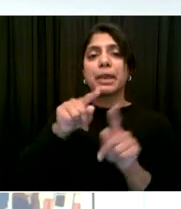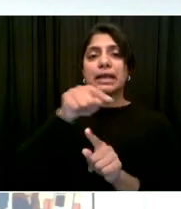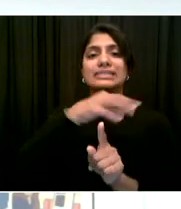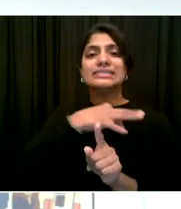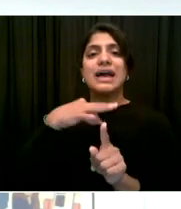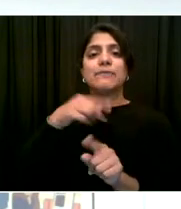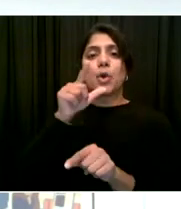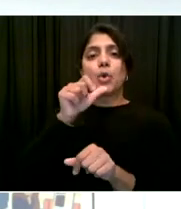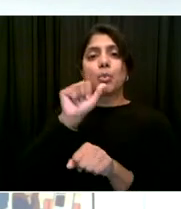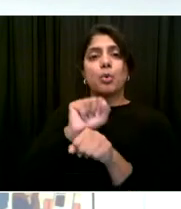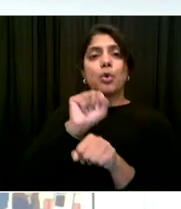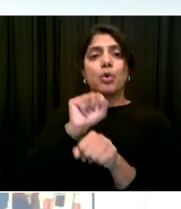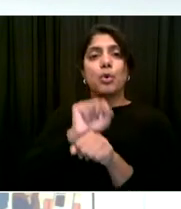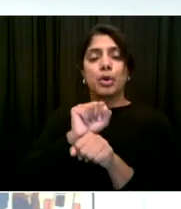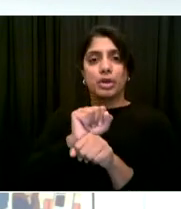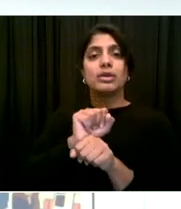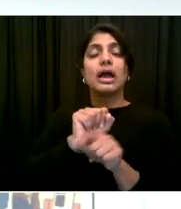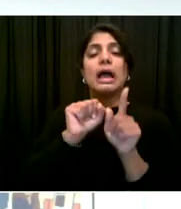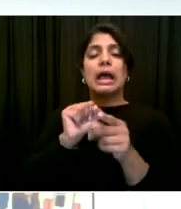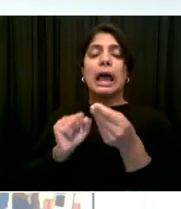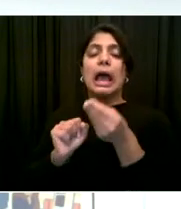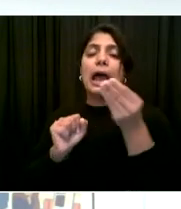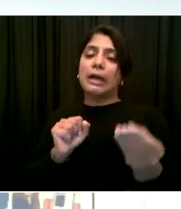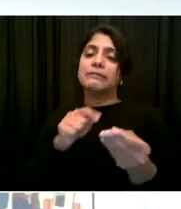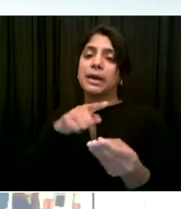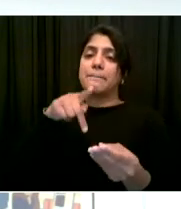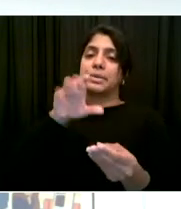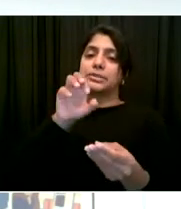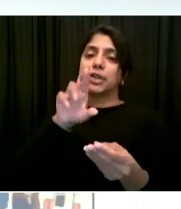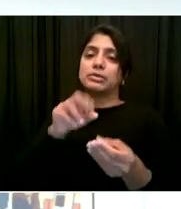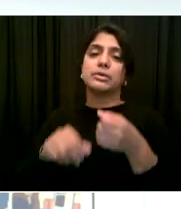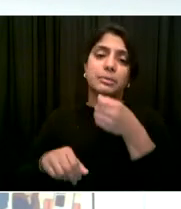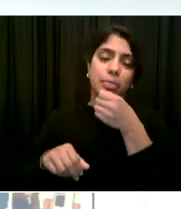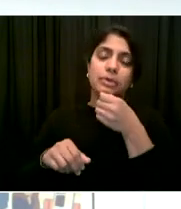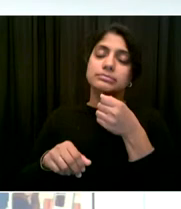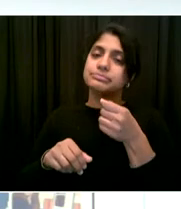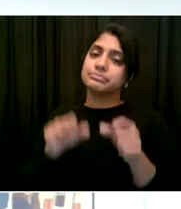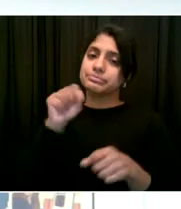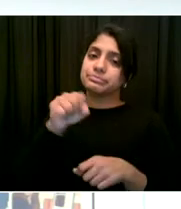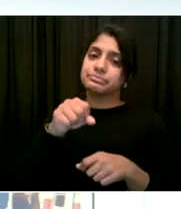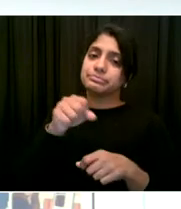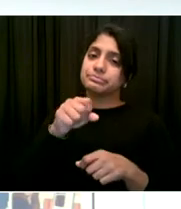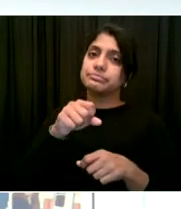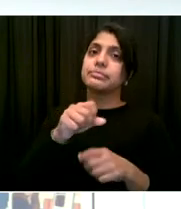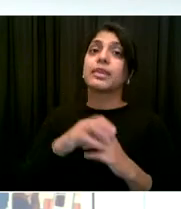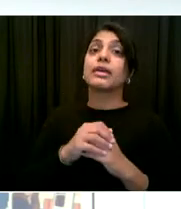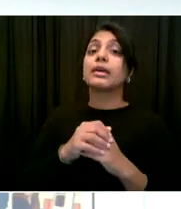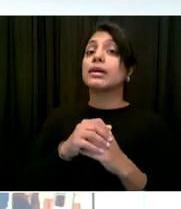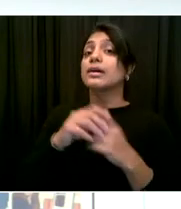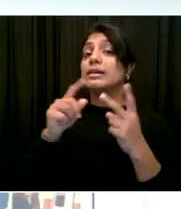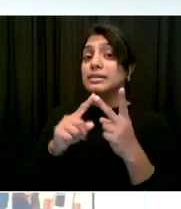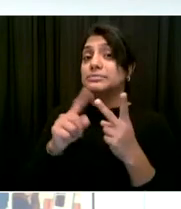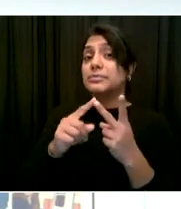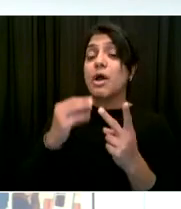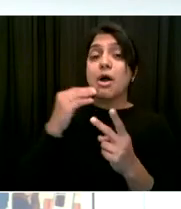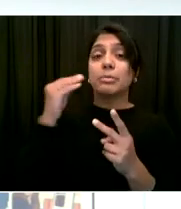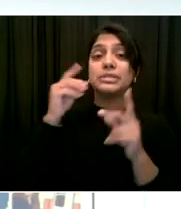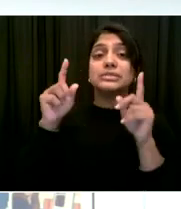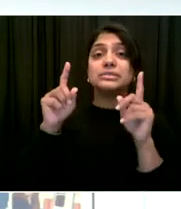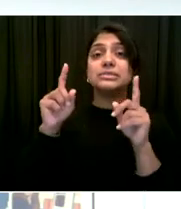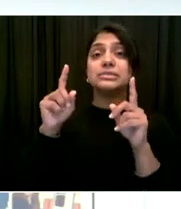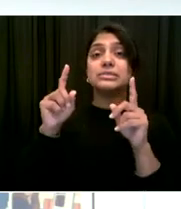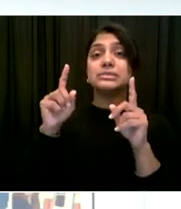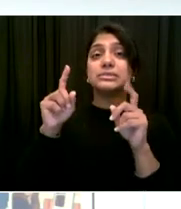months. But the other part of it is what we were talking about, which is at-home, or sometimes called rapid antigen